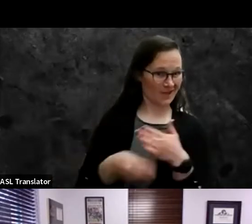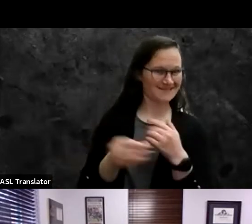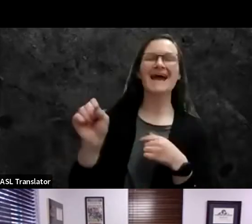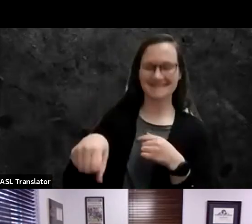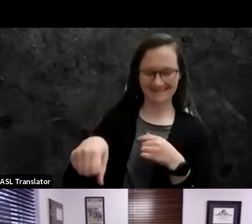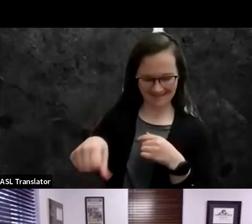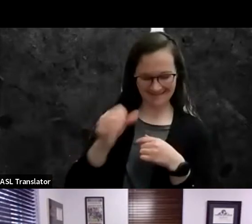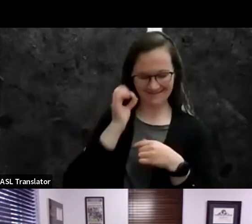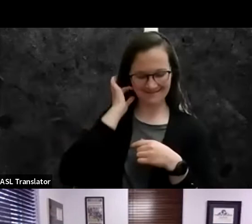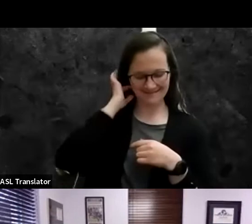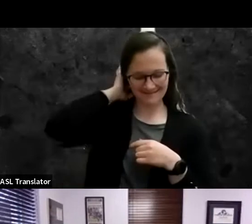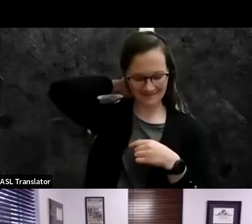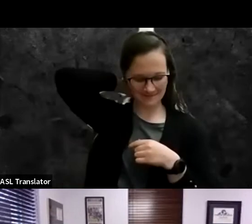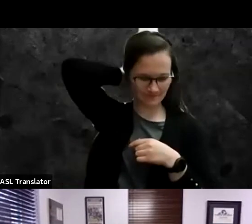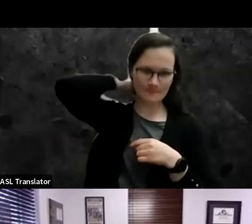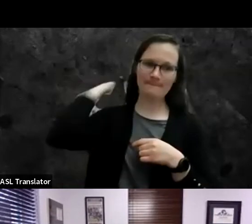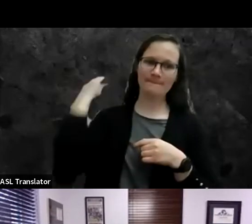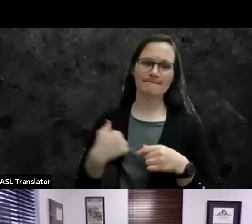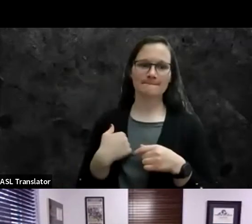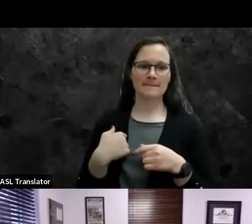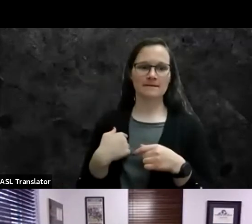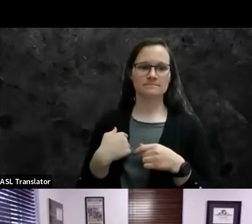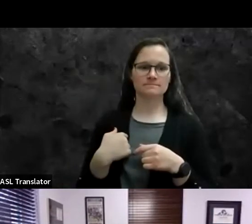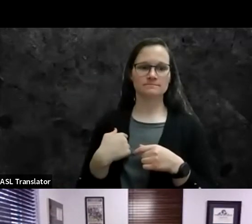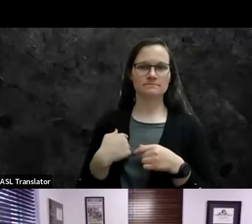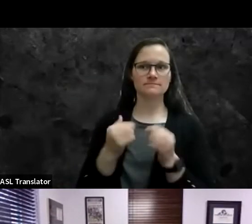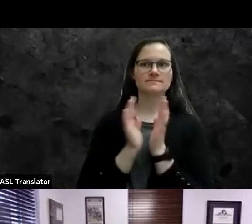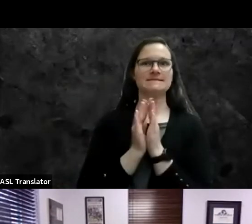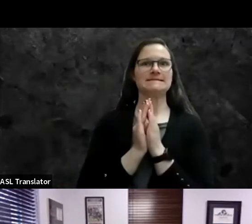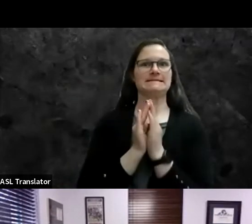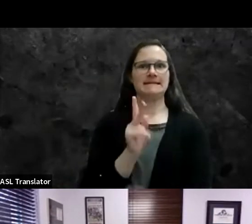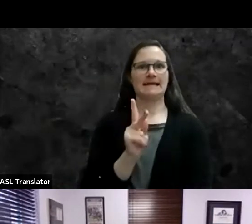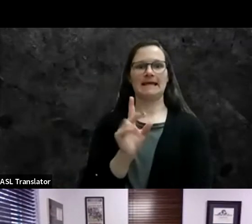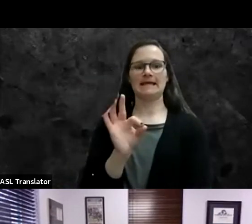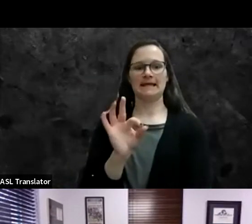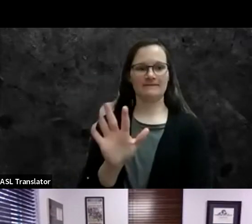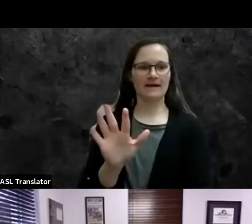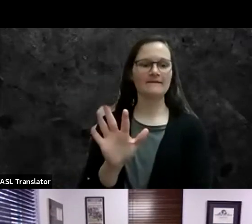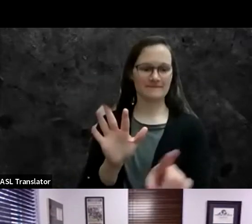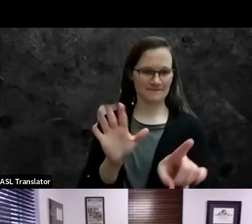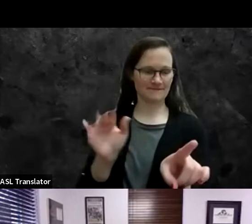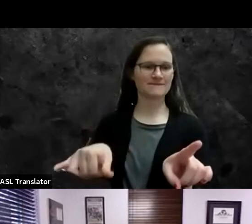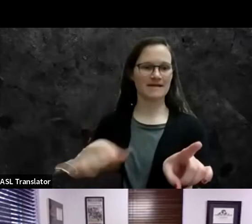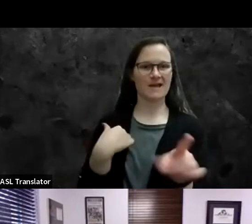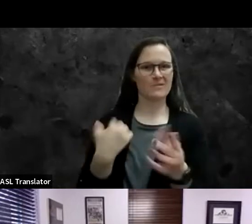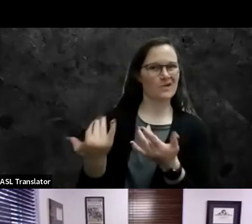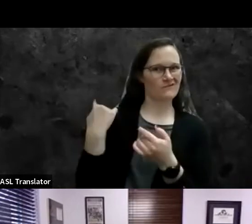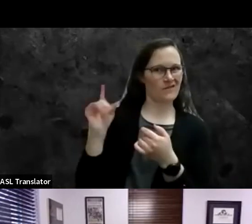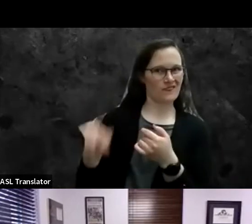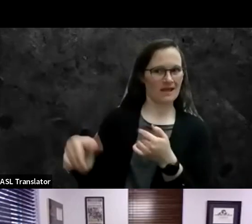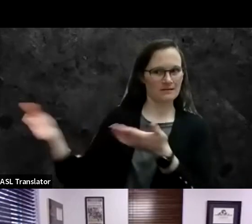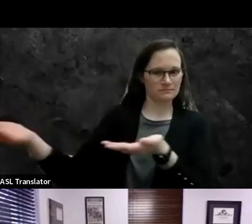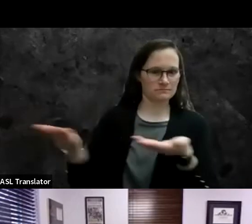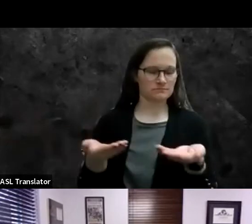so I am eagerly awaiting the delivery of our KF94 masks, which are these. But in the interim, I paid